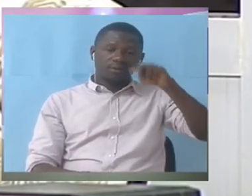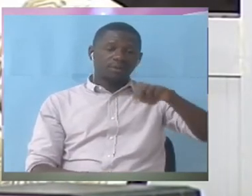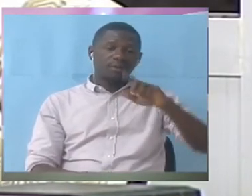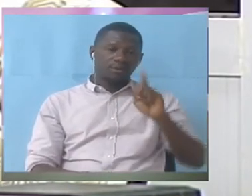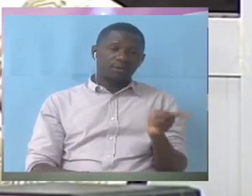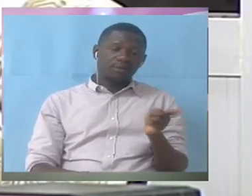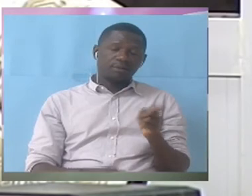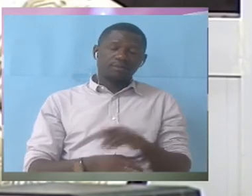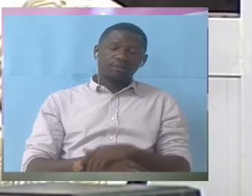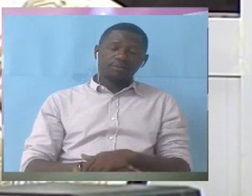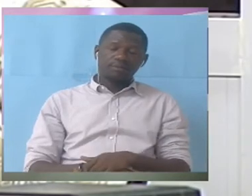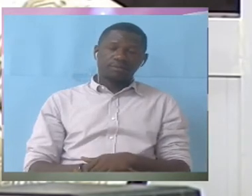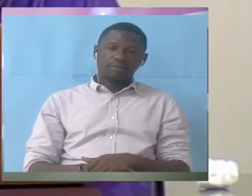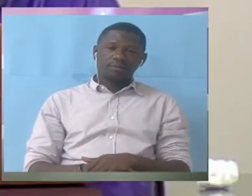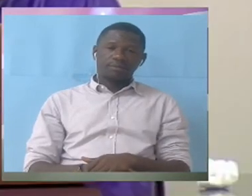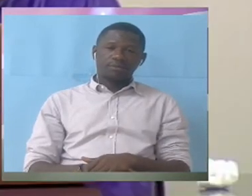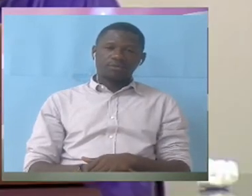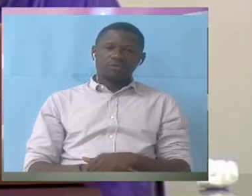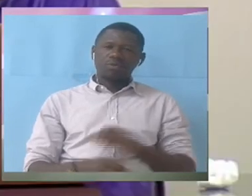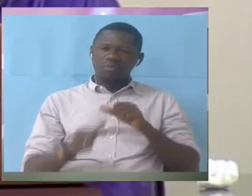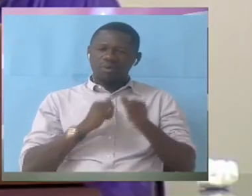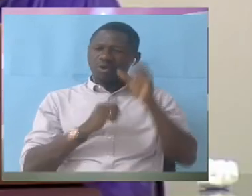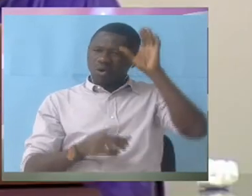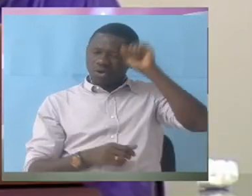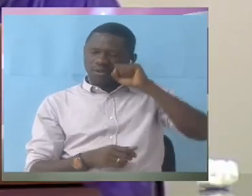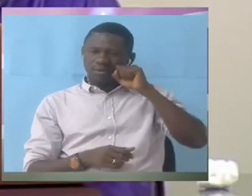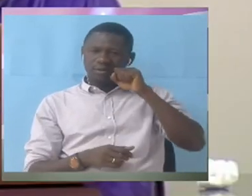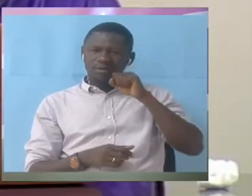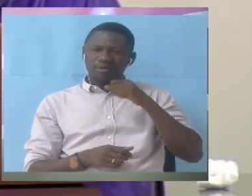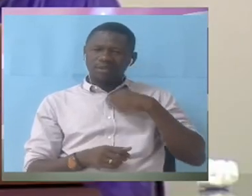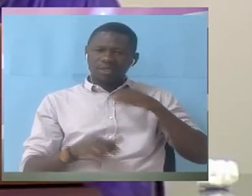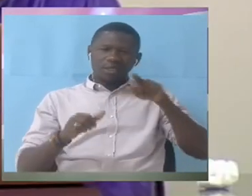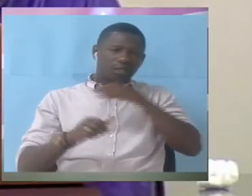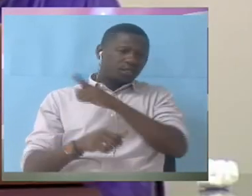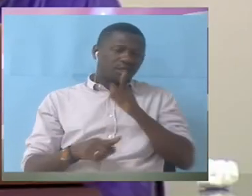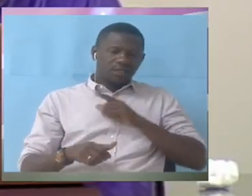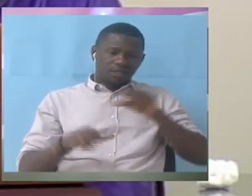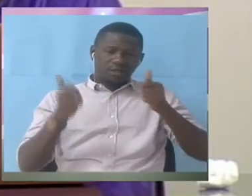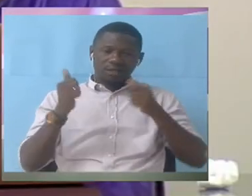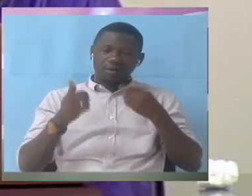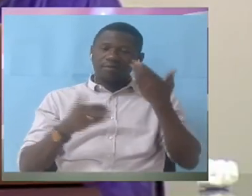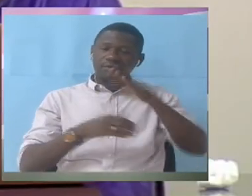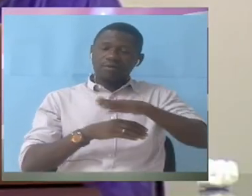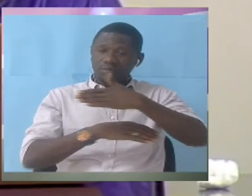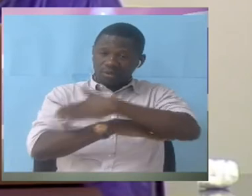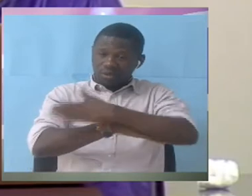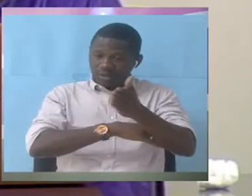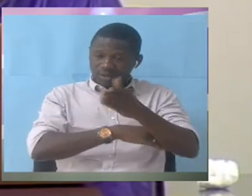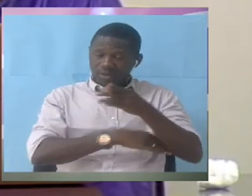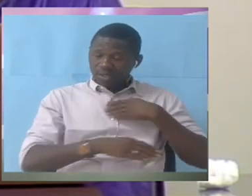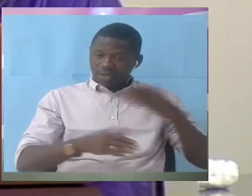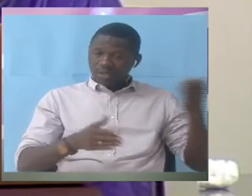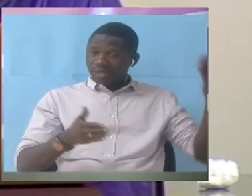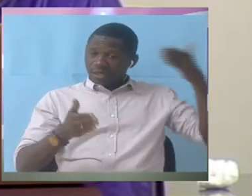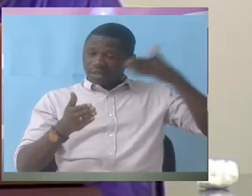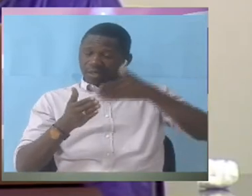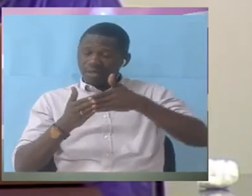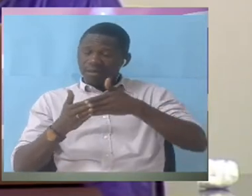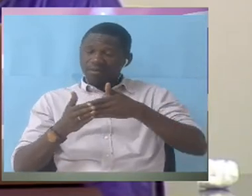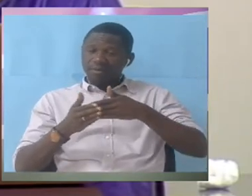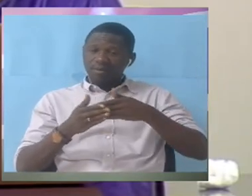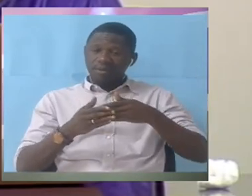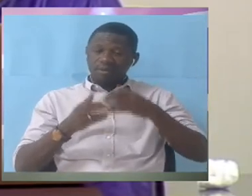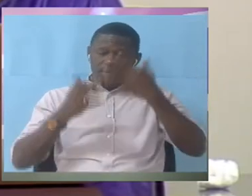seppi RFM Jeng to better understand when you say they started from the entrance they actually came into the prisons of mile 2 and entered to